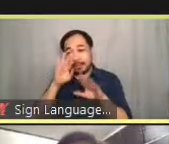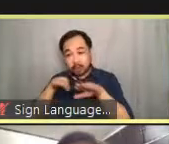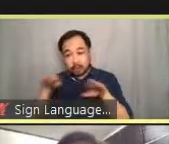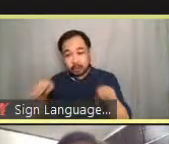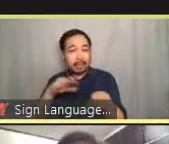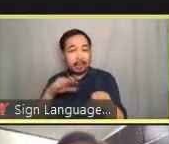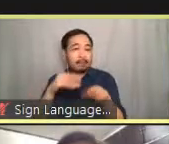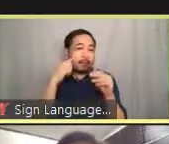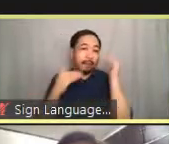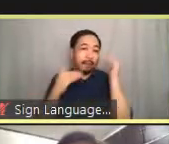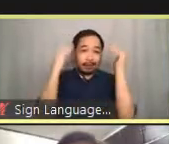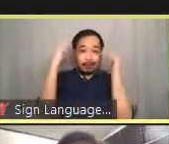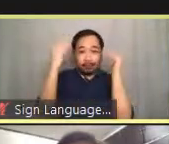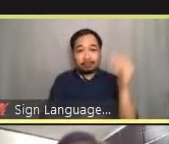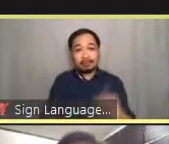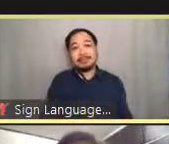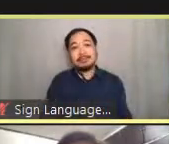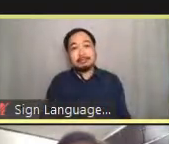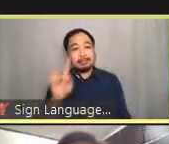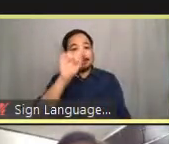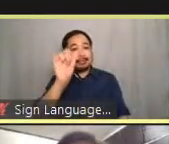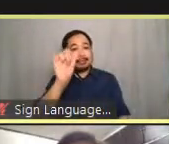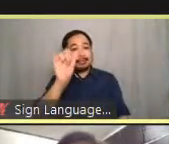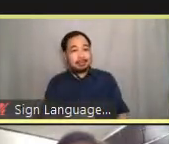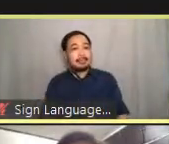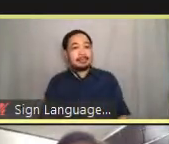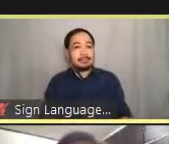kay Shelly de la Cruz.